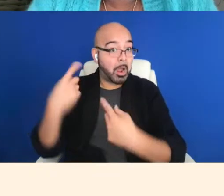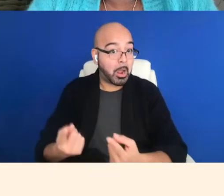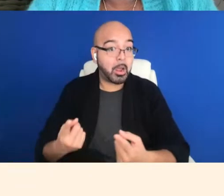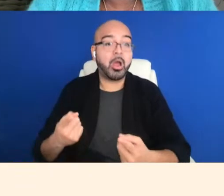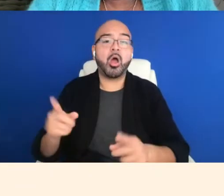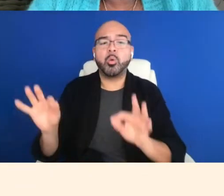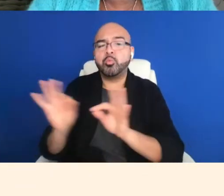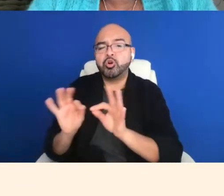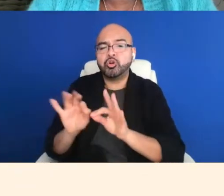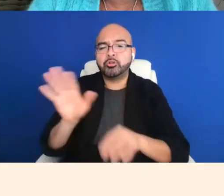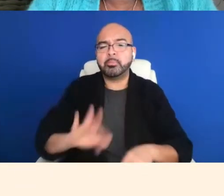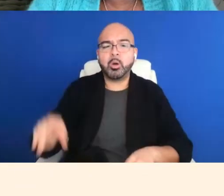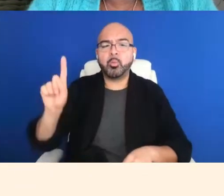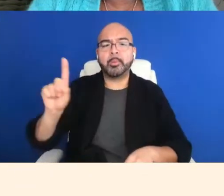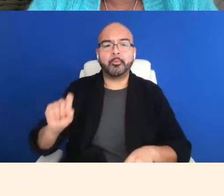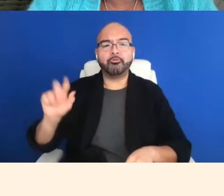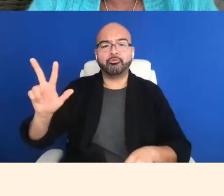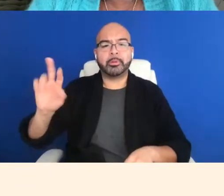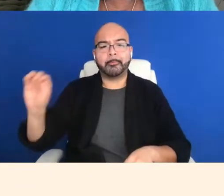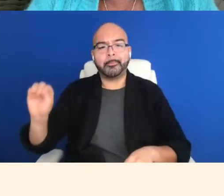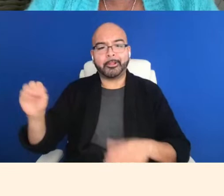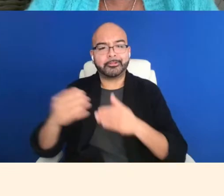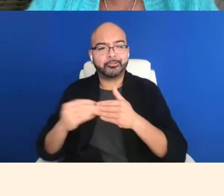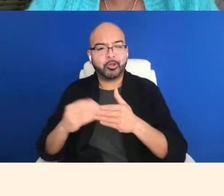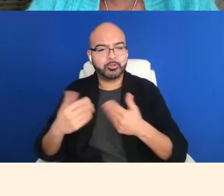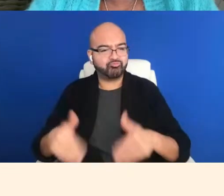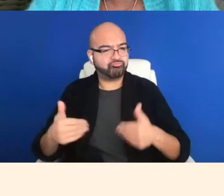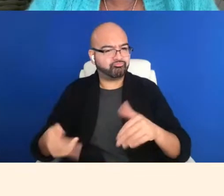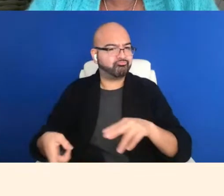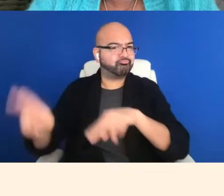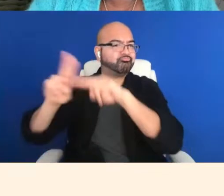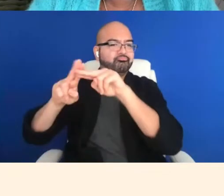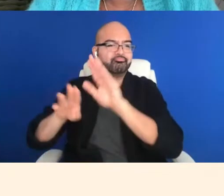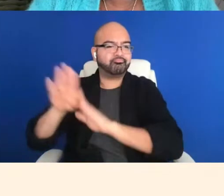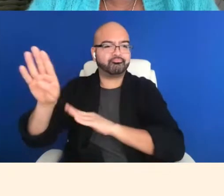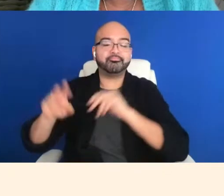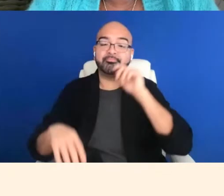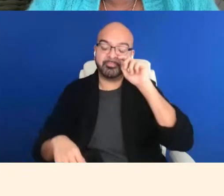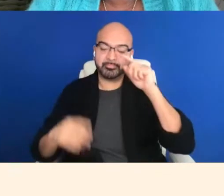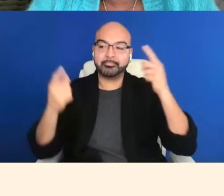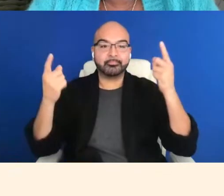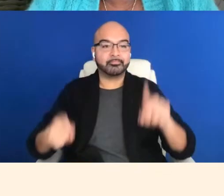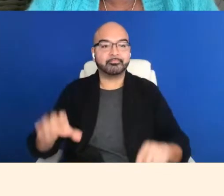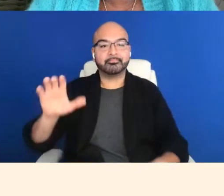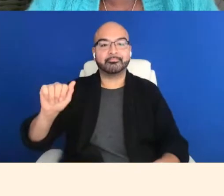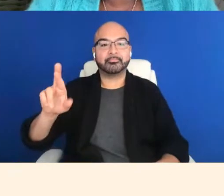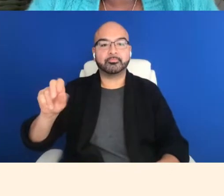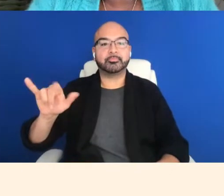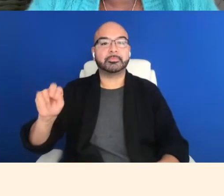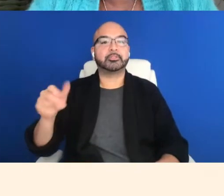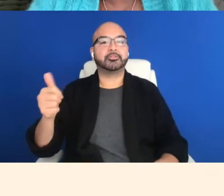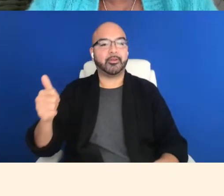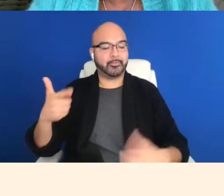appraised at about $1.3 million. And when it was time for Carolyn, who's a pivotal dancer and member of